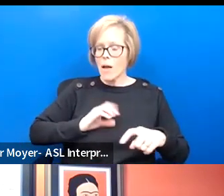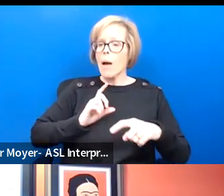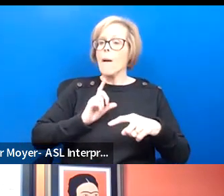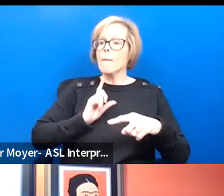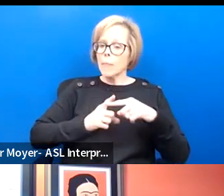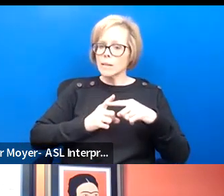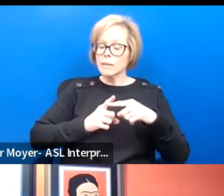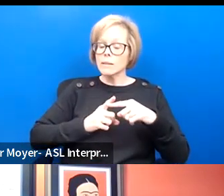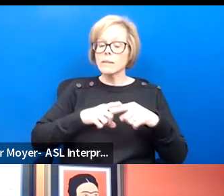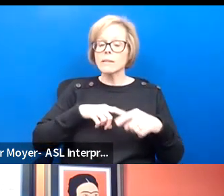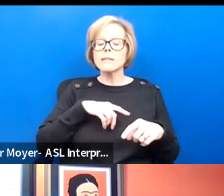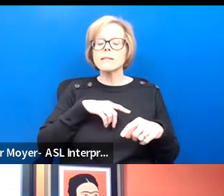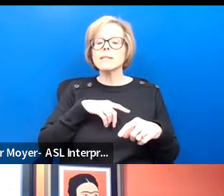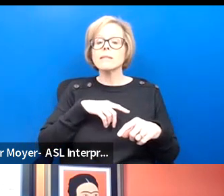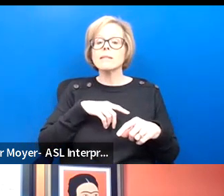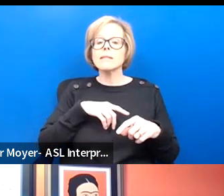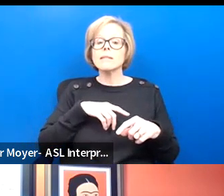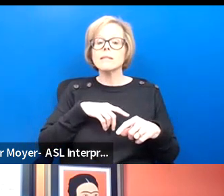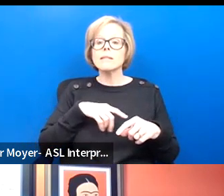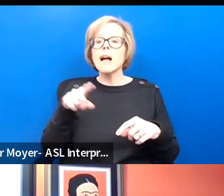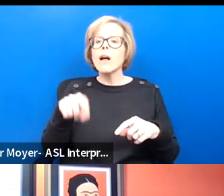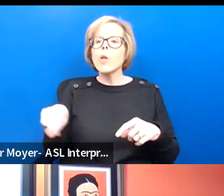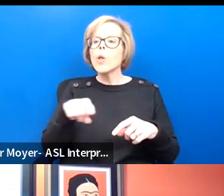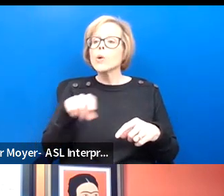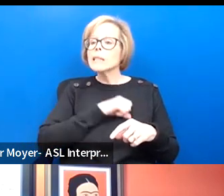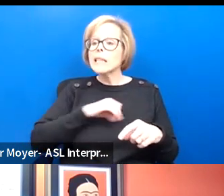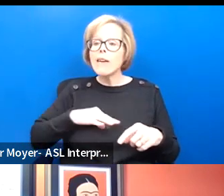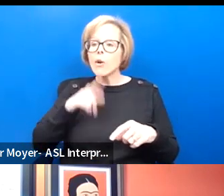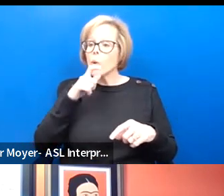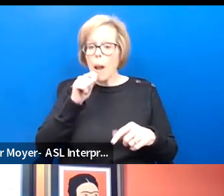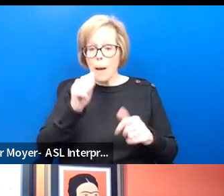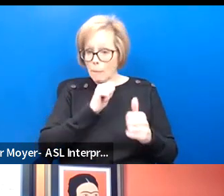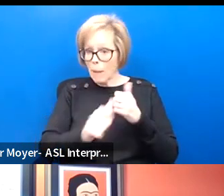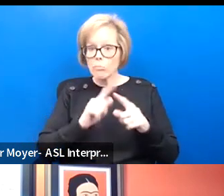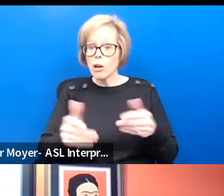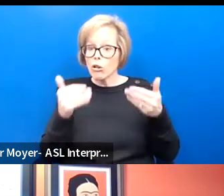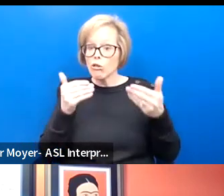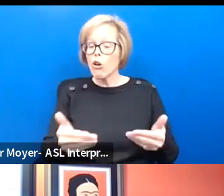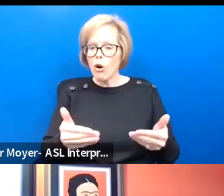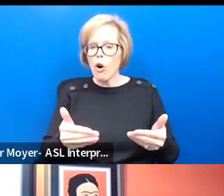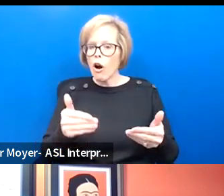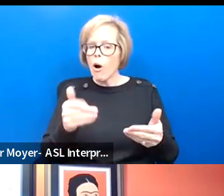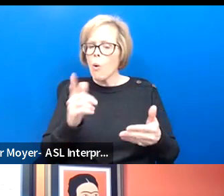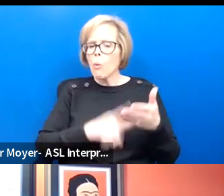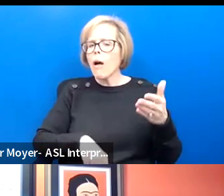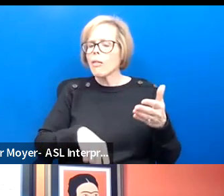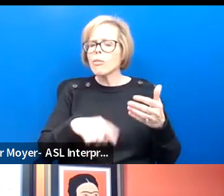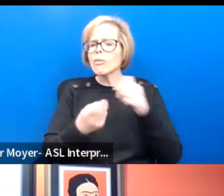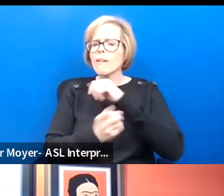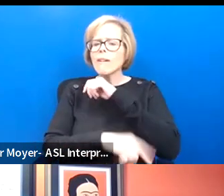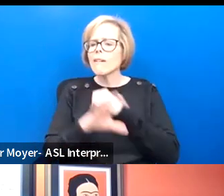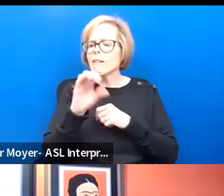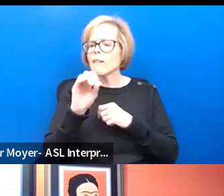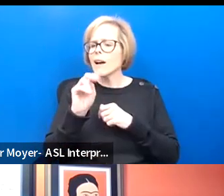as consequences for staff. So if you don't mind, I'm going to throw the whole bunch at you and you can